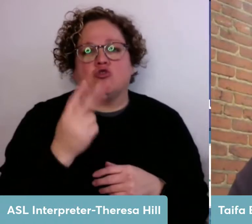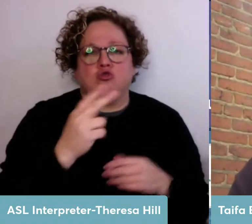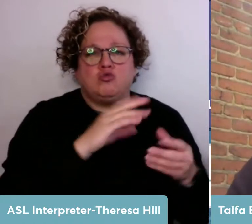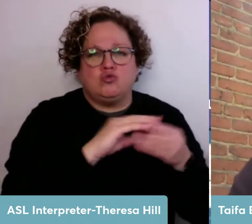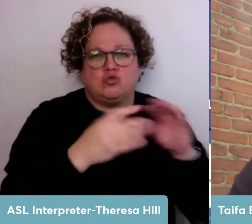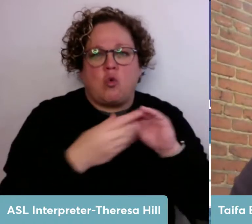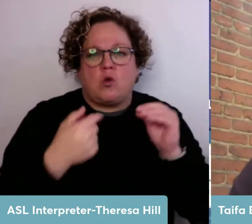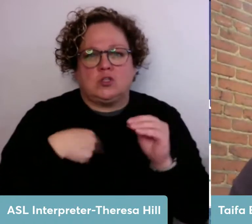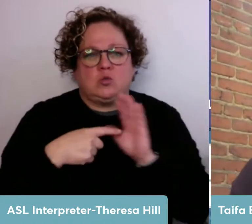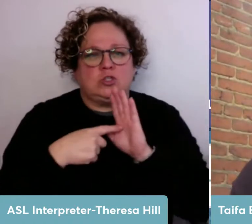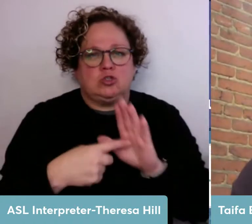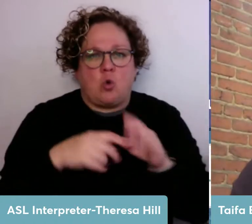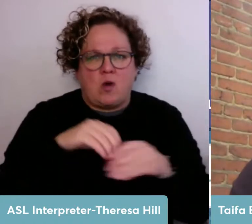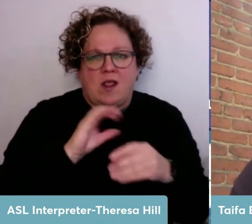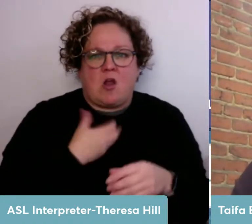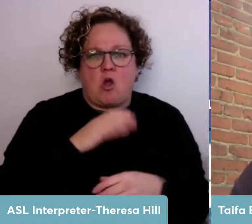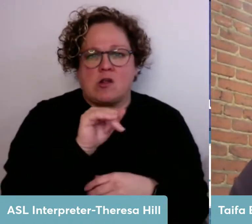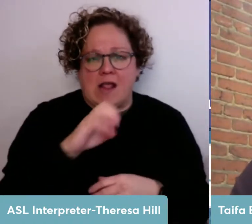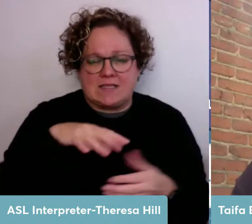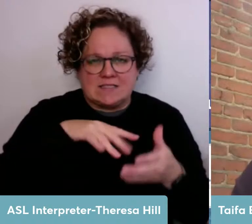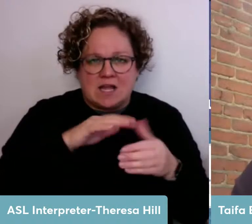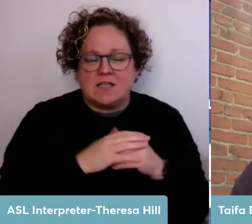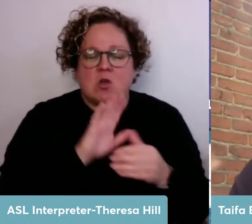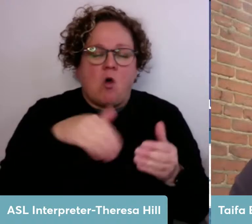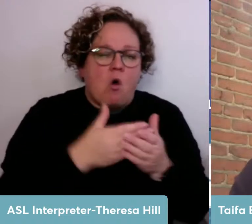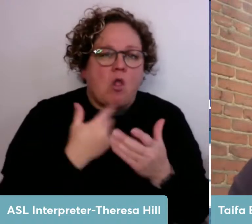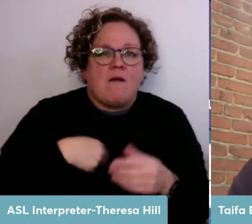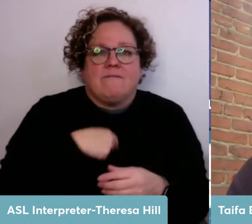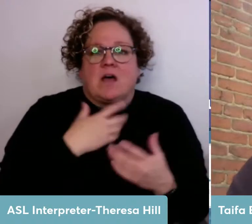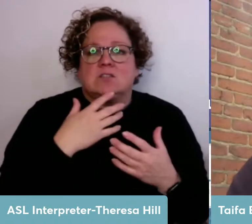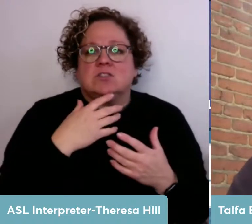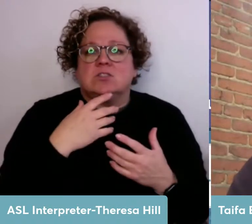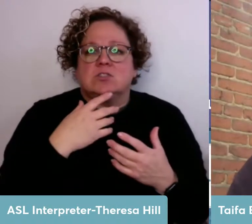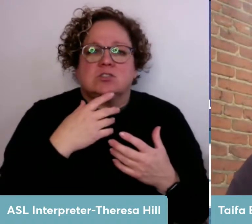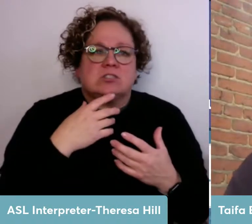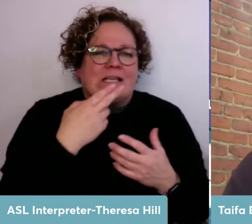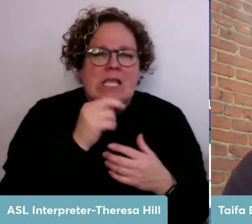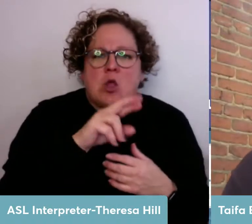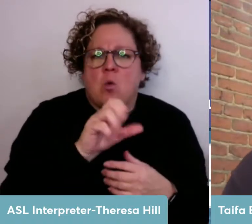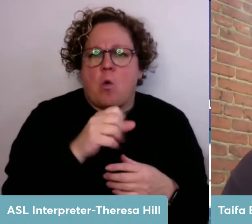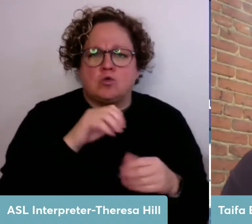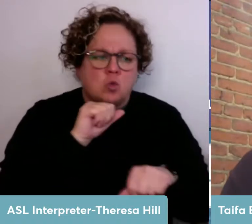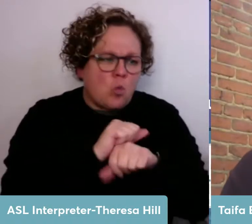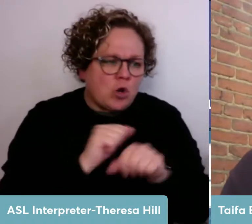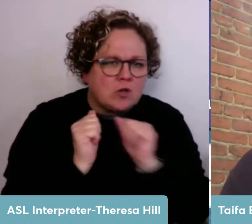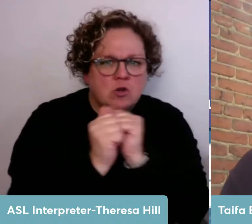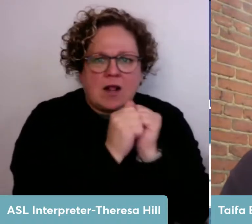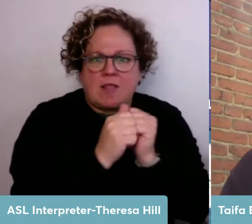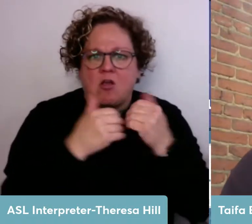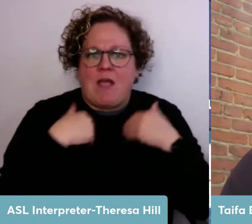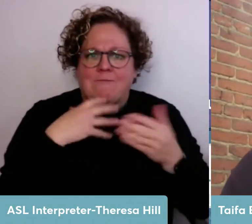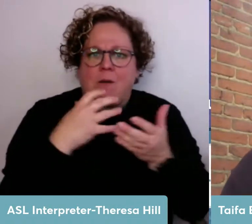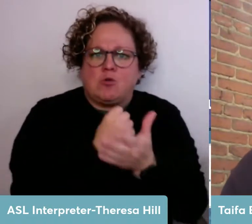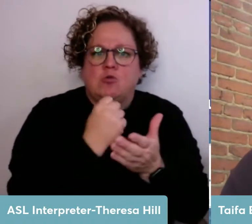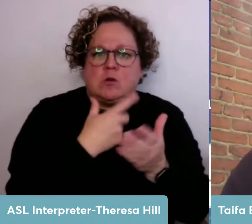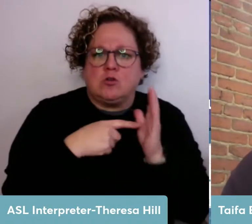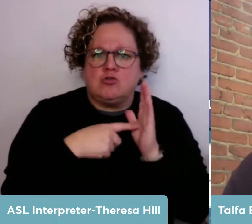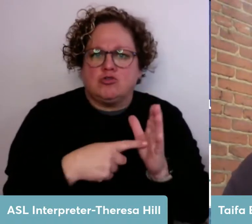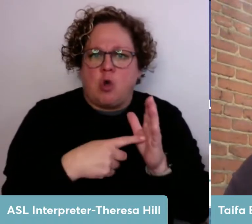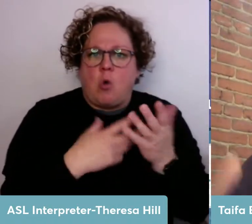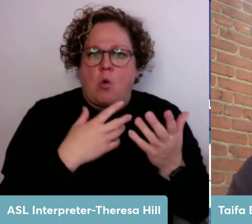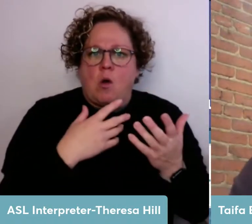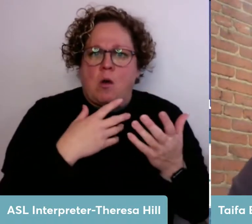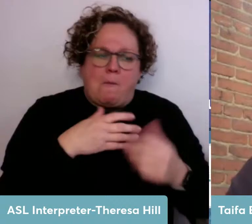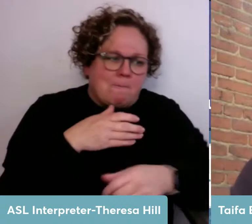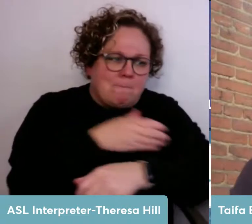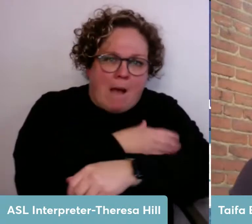studies. All of us protagonists working together have an opportunity to ensure power moves